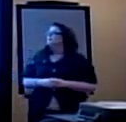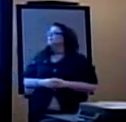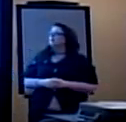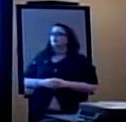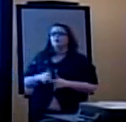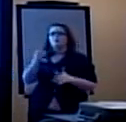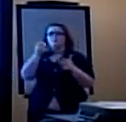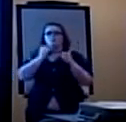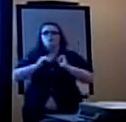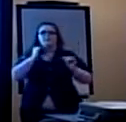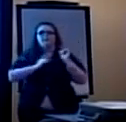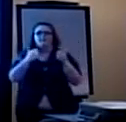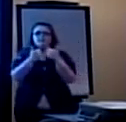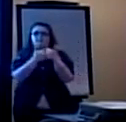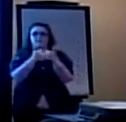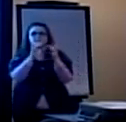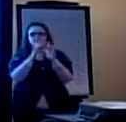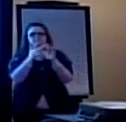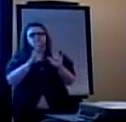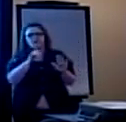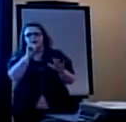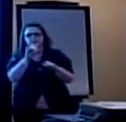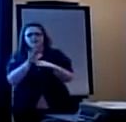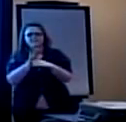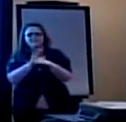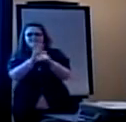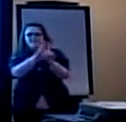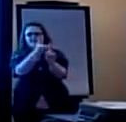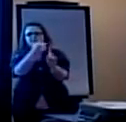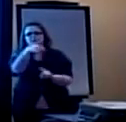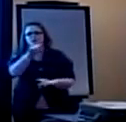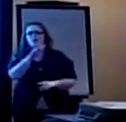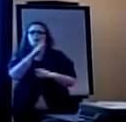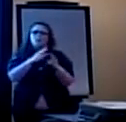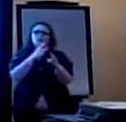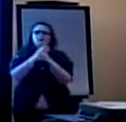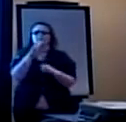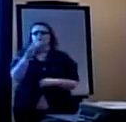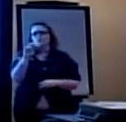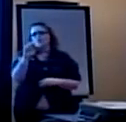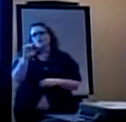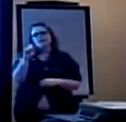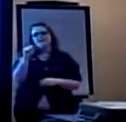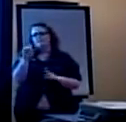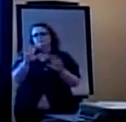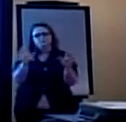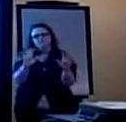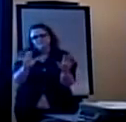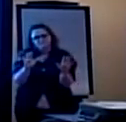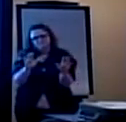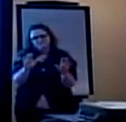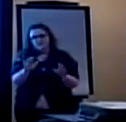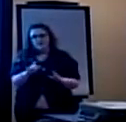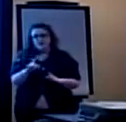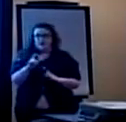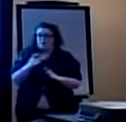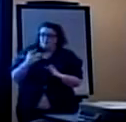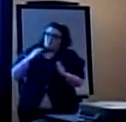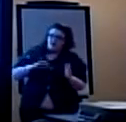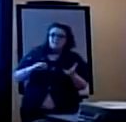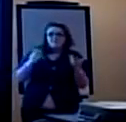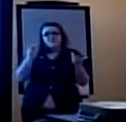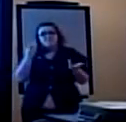role-playing games. Now, I'm not advocating that we get everyone playing World of Warcraft in order to build literacy. I don't think it'll hurt,